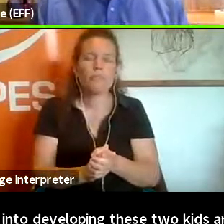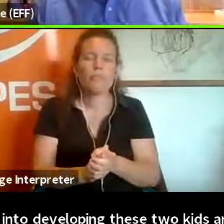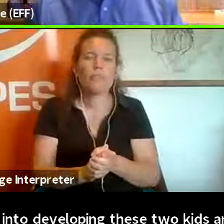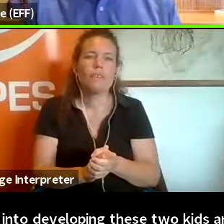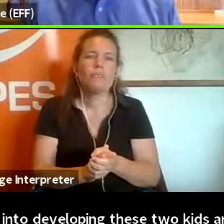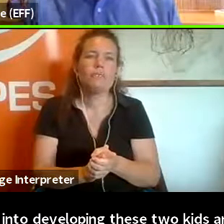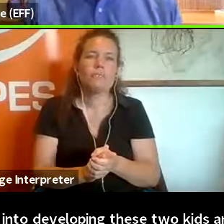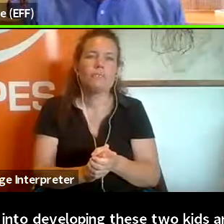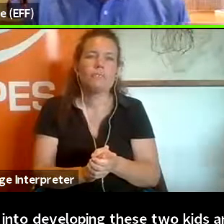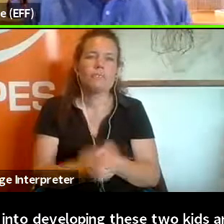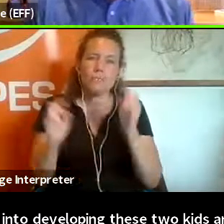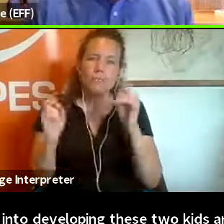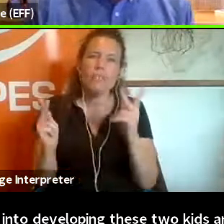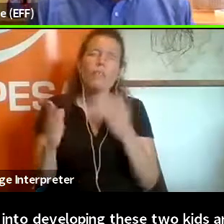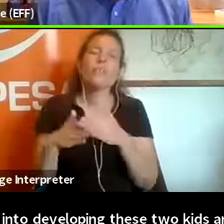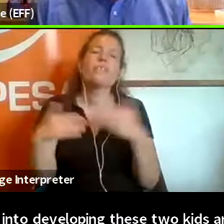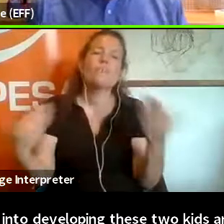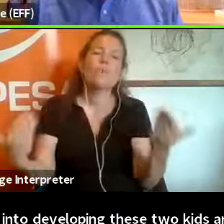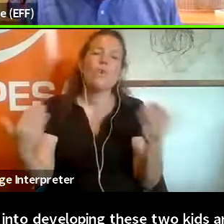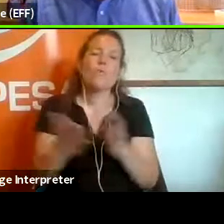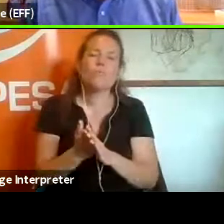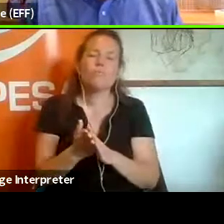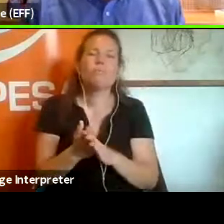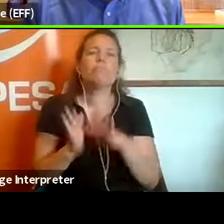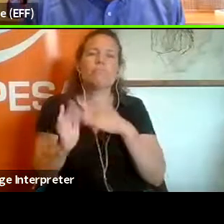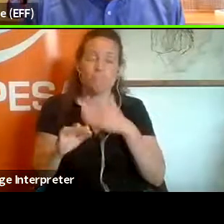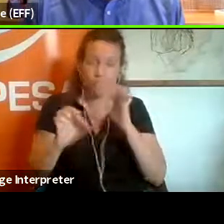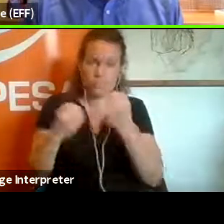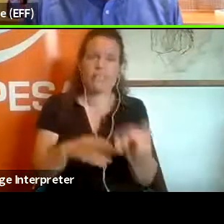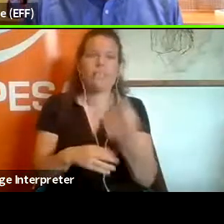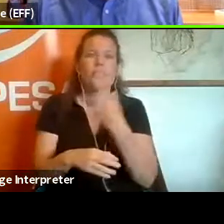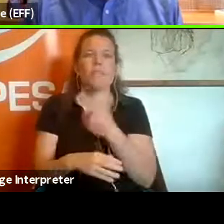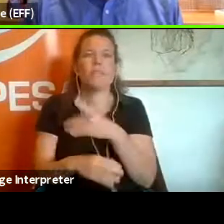So you can certainly email me at